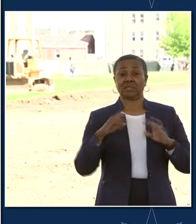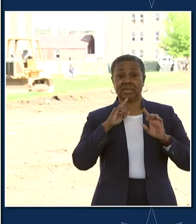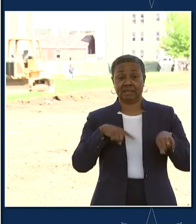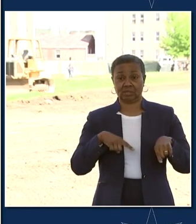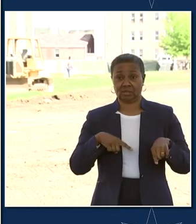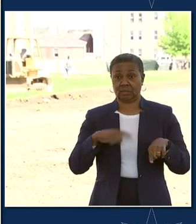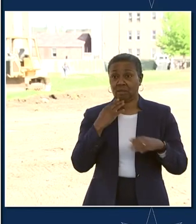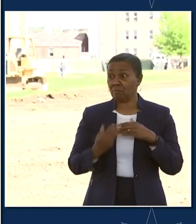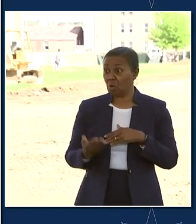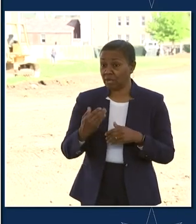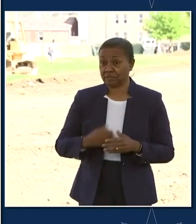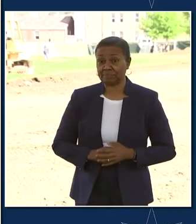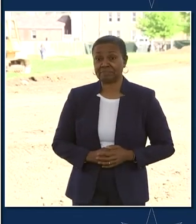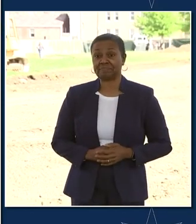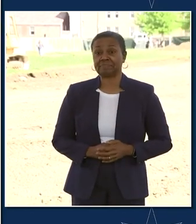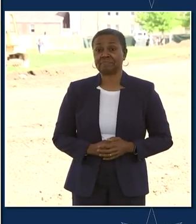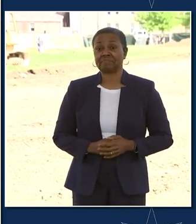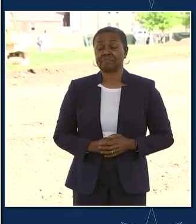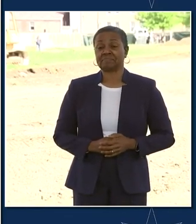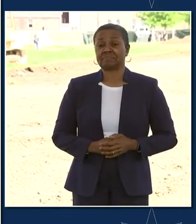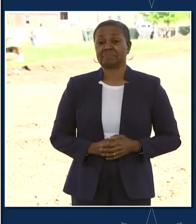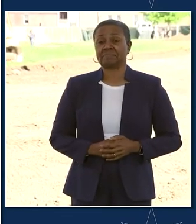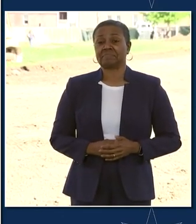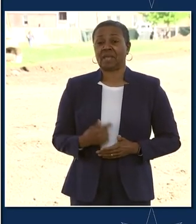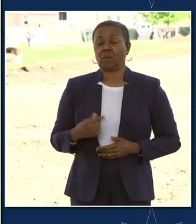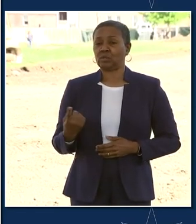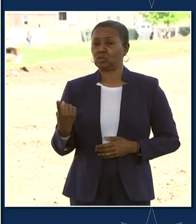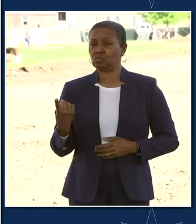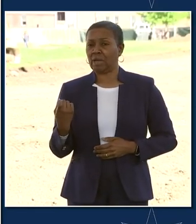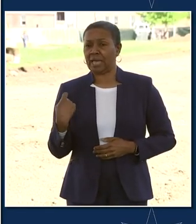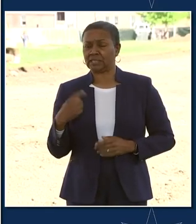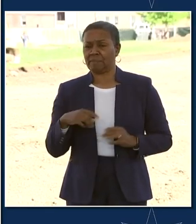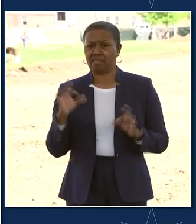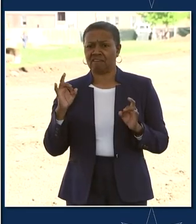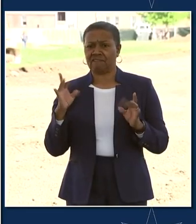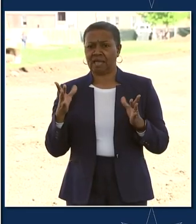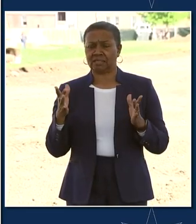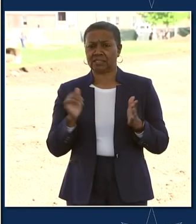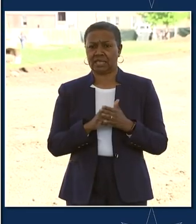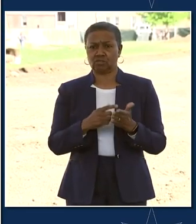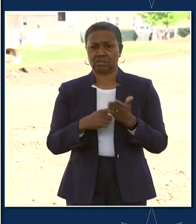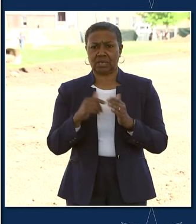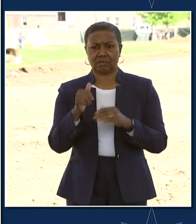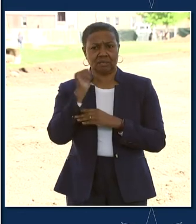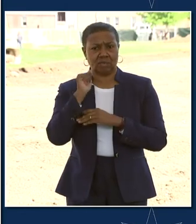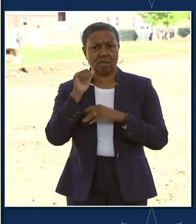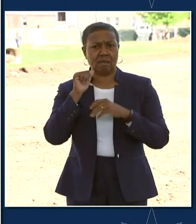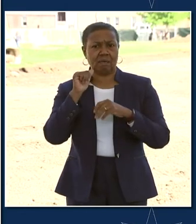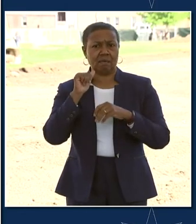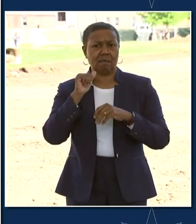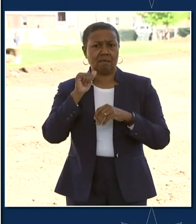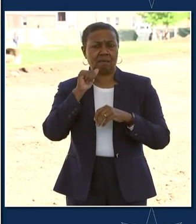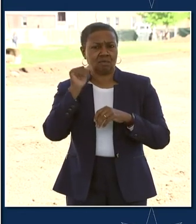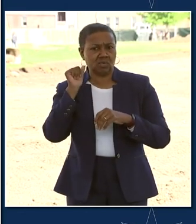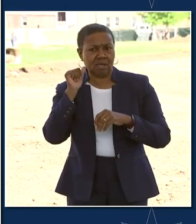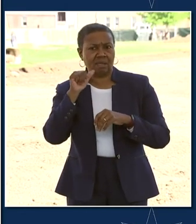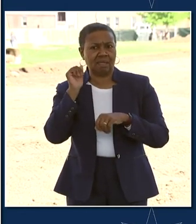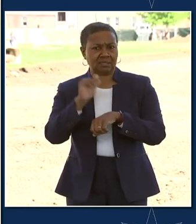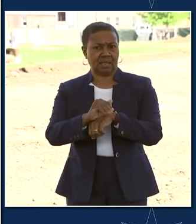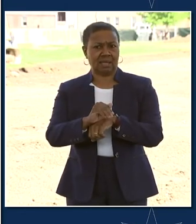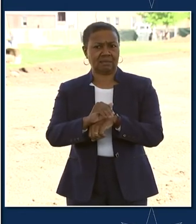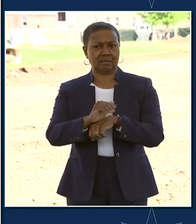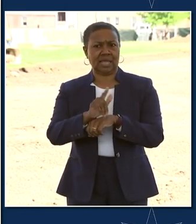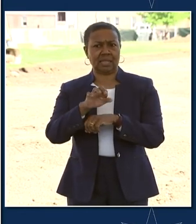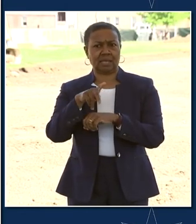Good morning, mayor. Good morning. Kind of wanted to follow up some of the violence plan you talked about yesterday. Last night up in Lincoln Park, there was